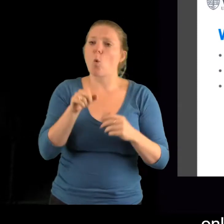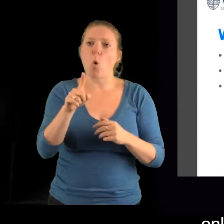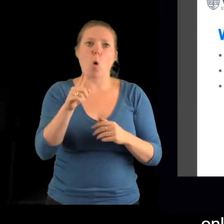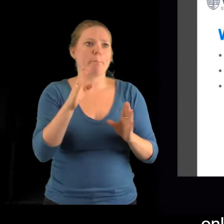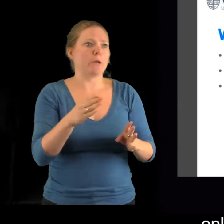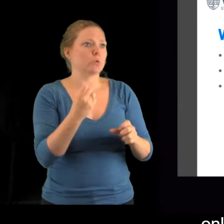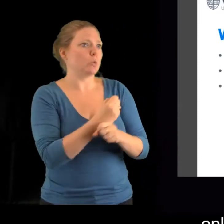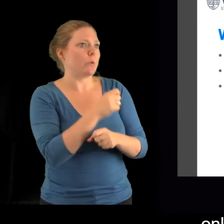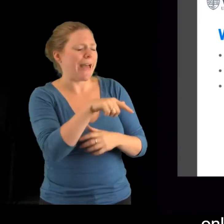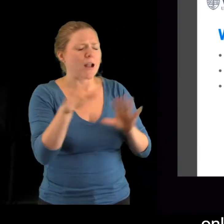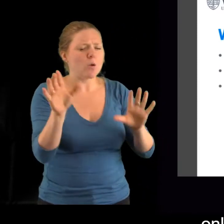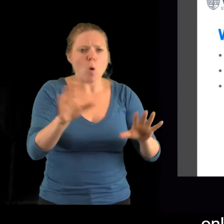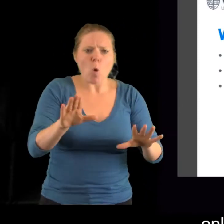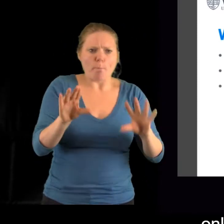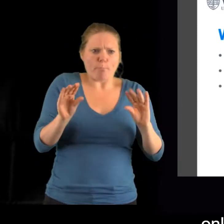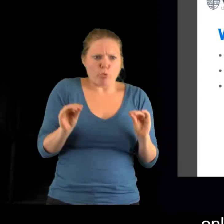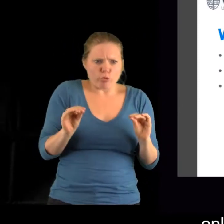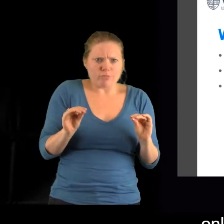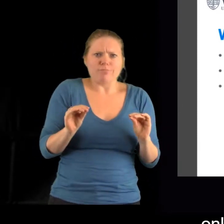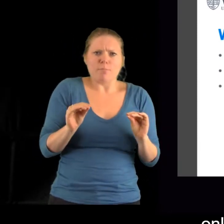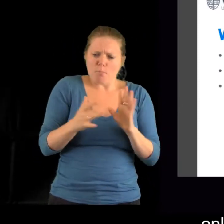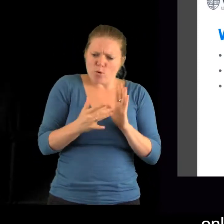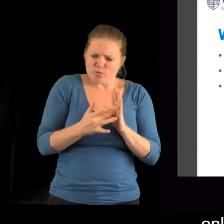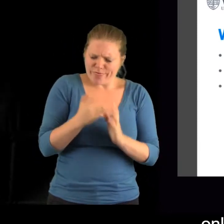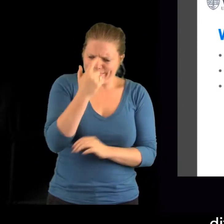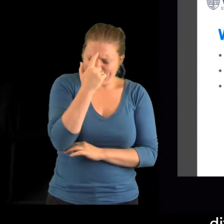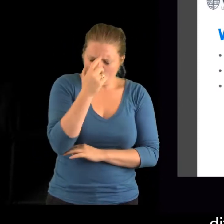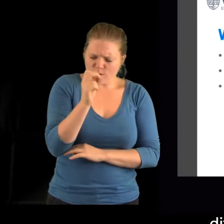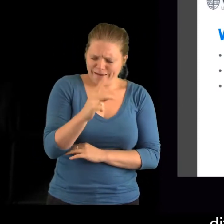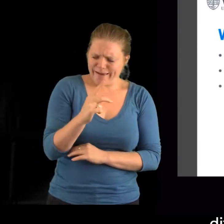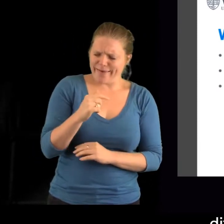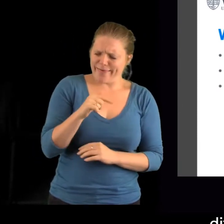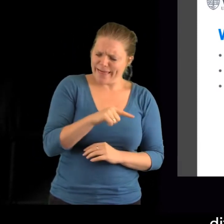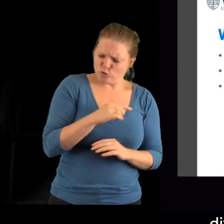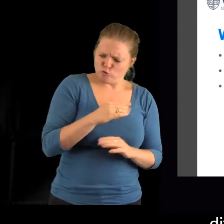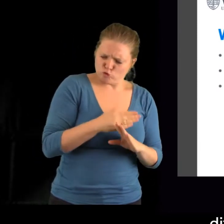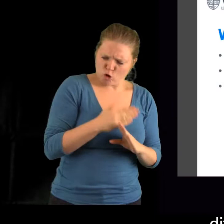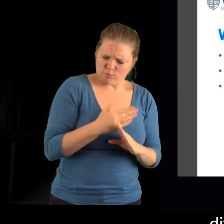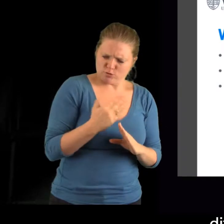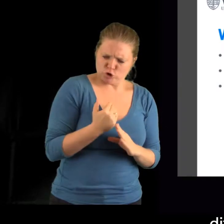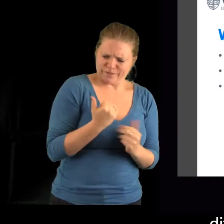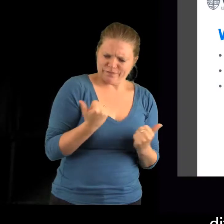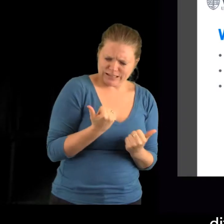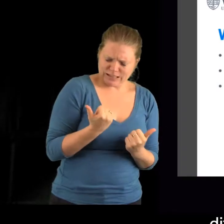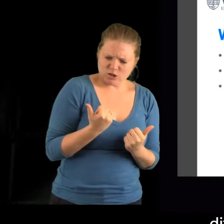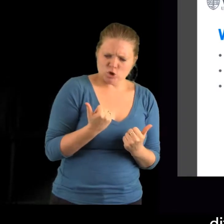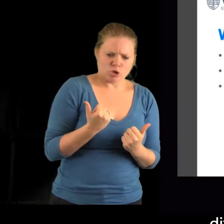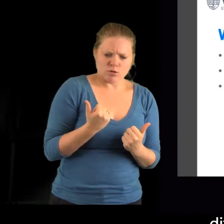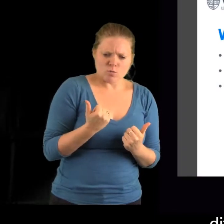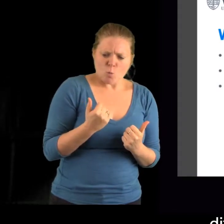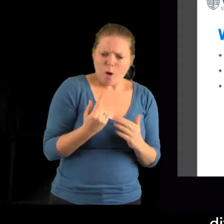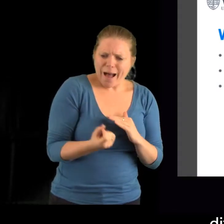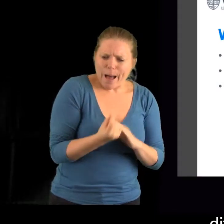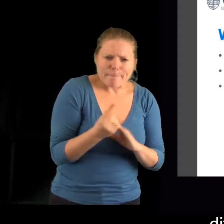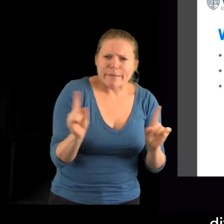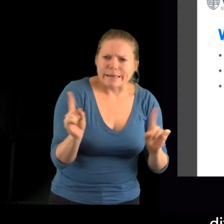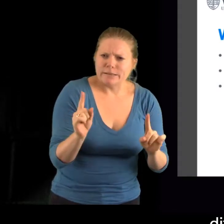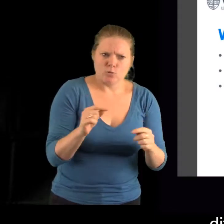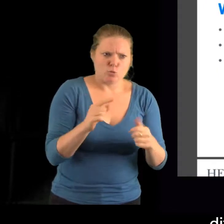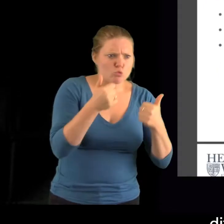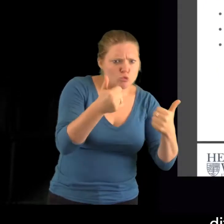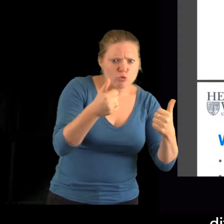that situation. If it happened like that again, what could I have done differently, or what worked in that situation? So then that feeds